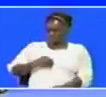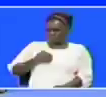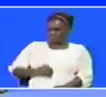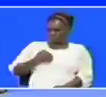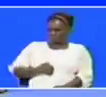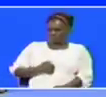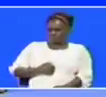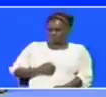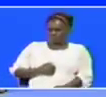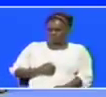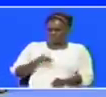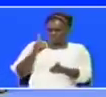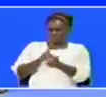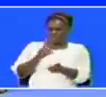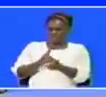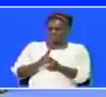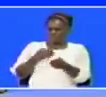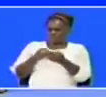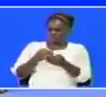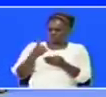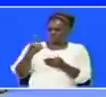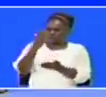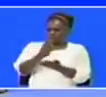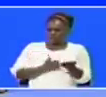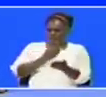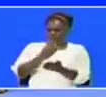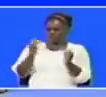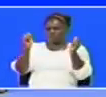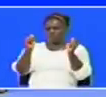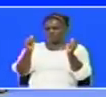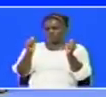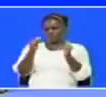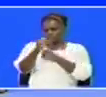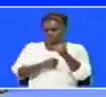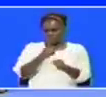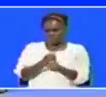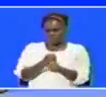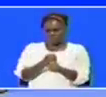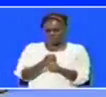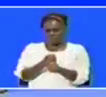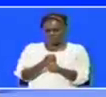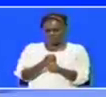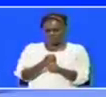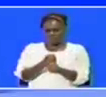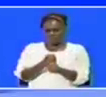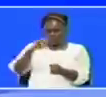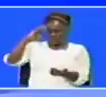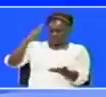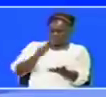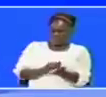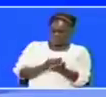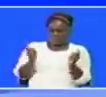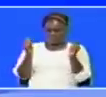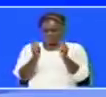undergoing dialysis for close to 1.5 decades. Here now is Rita Tinina with that story of faith,